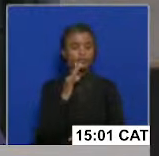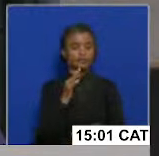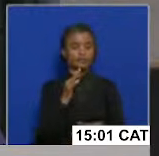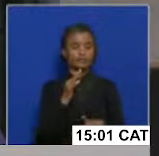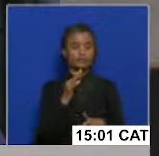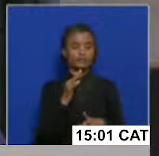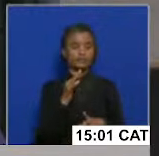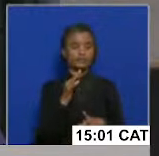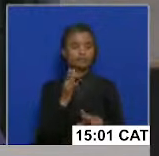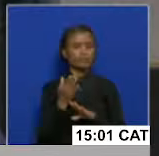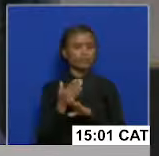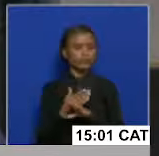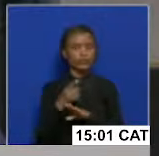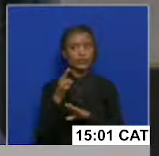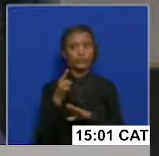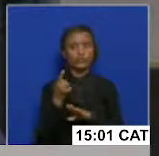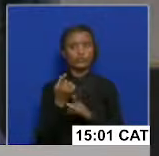that?